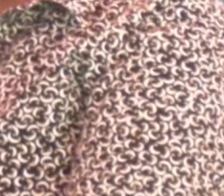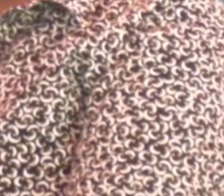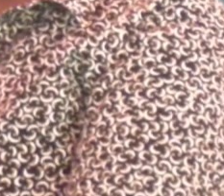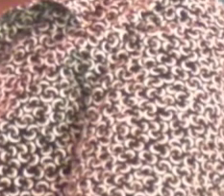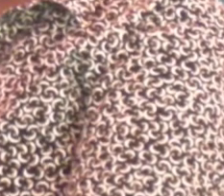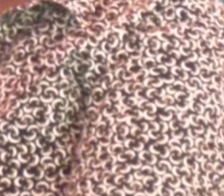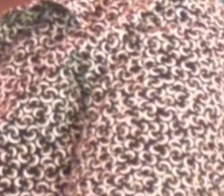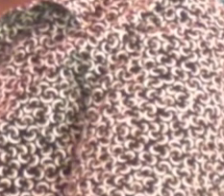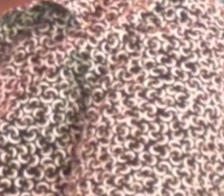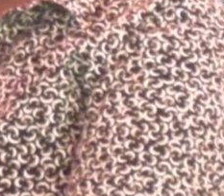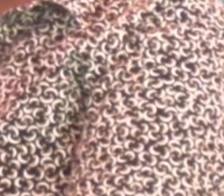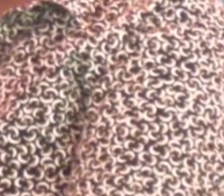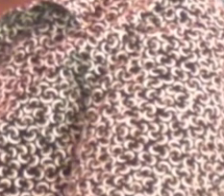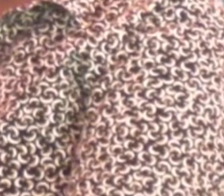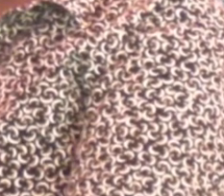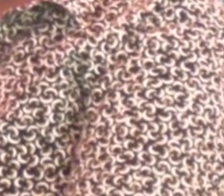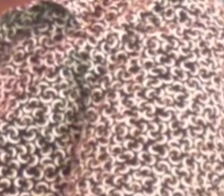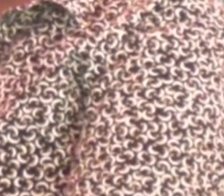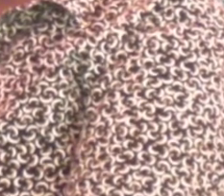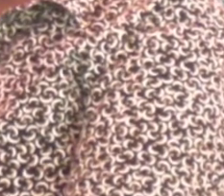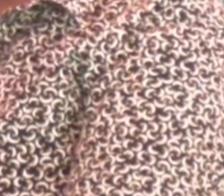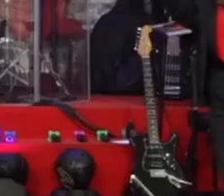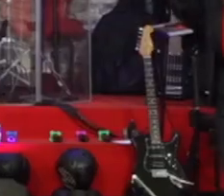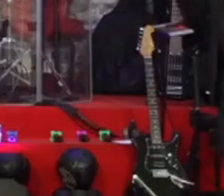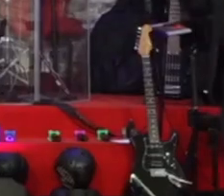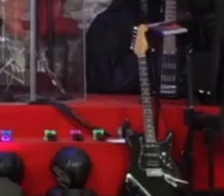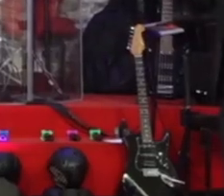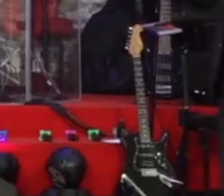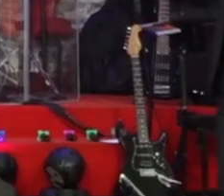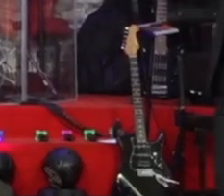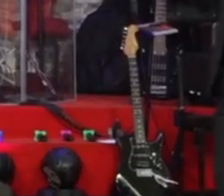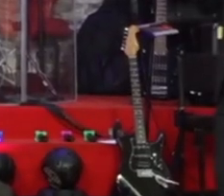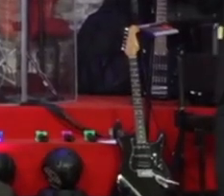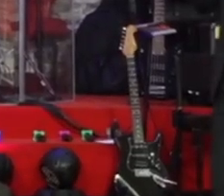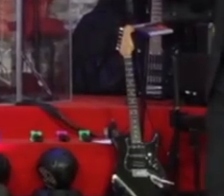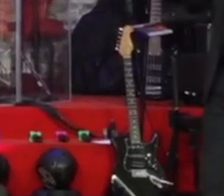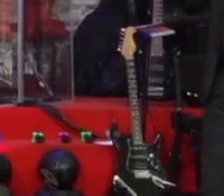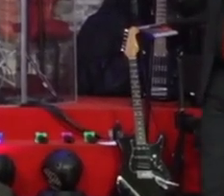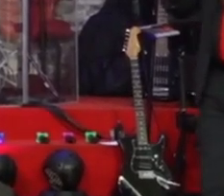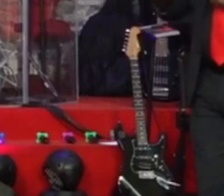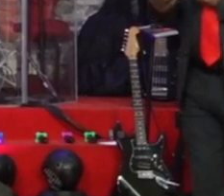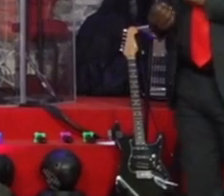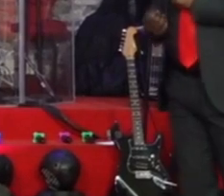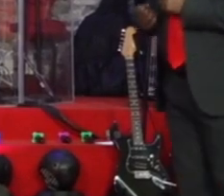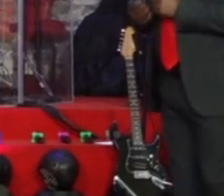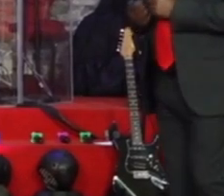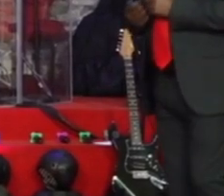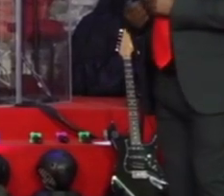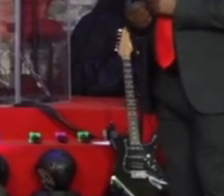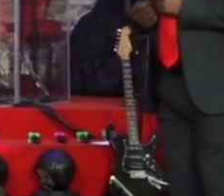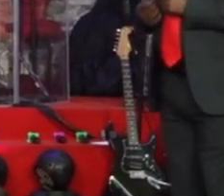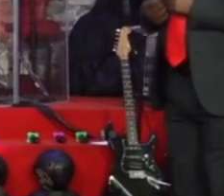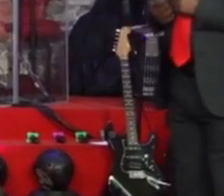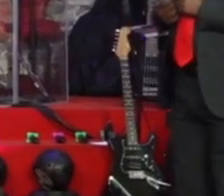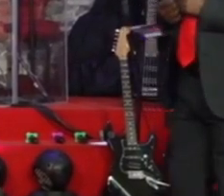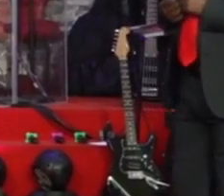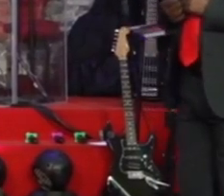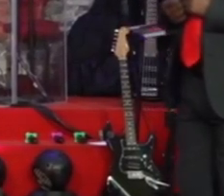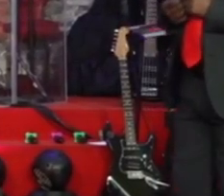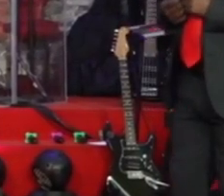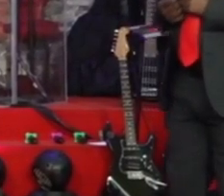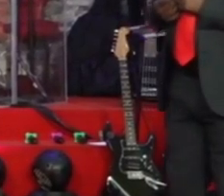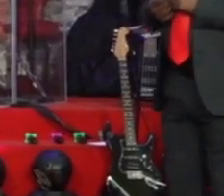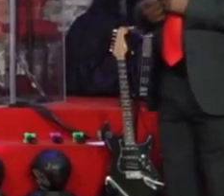application for a meaningful fellowship. Mambo manne ambayo tutatendeza kazi kwa sababu ya ushirika thabiti. The first one is